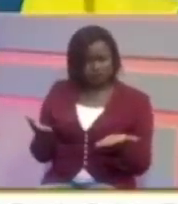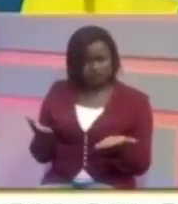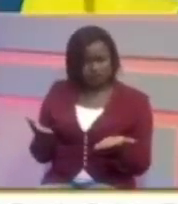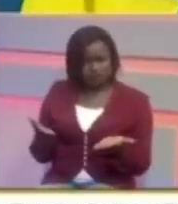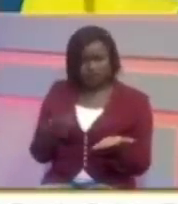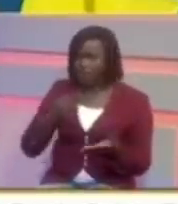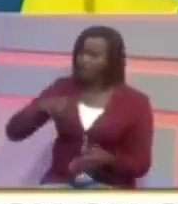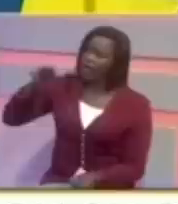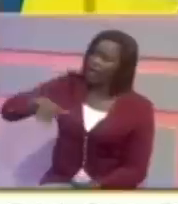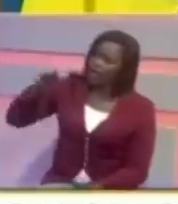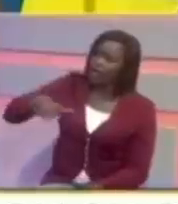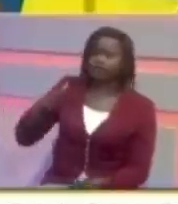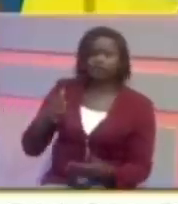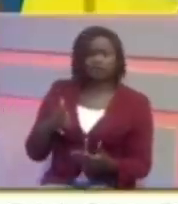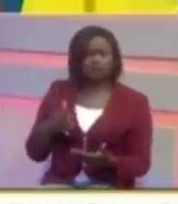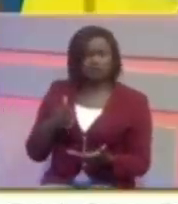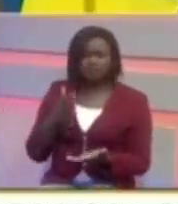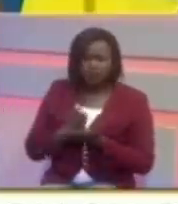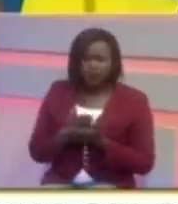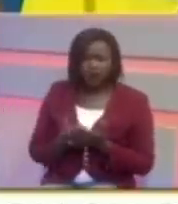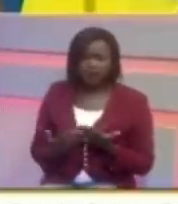that I should stop.